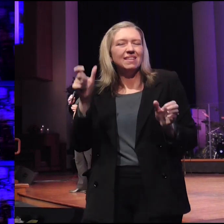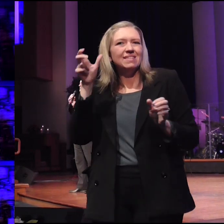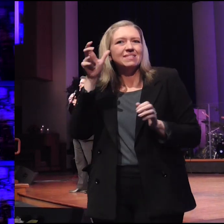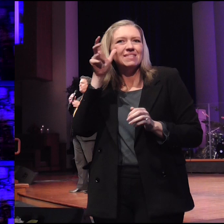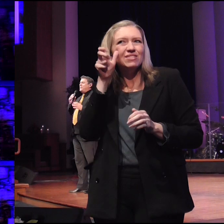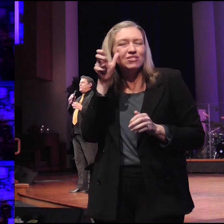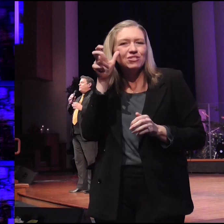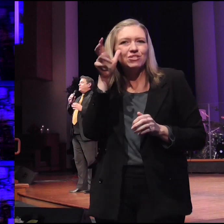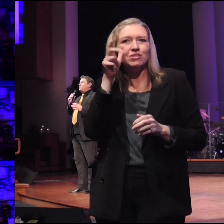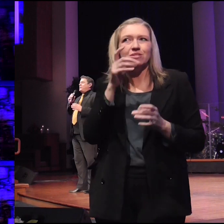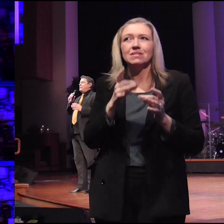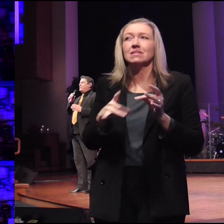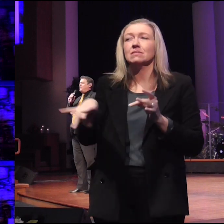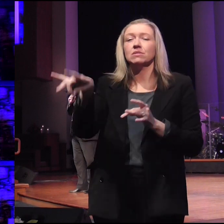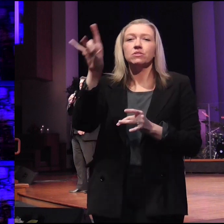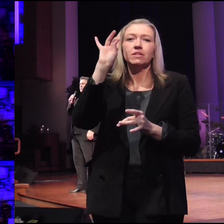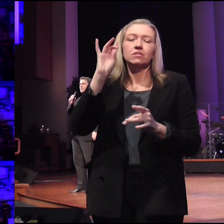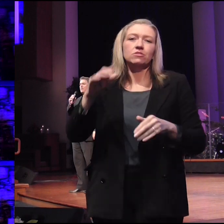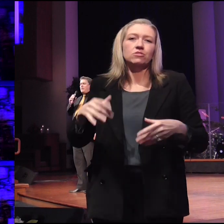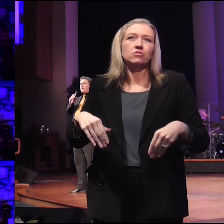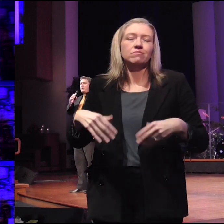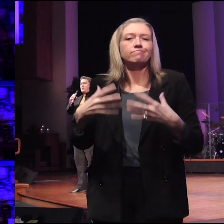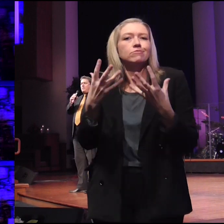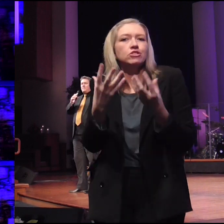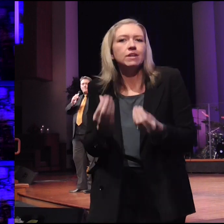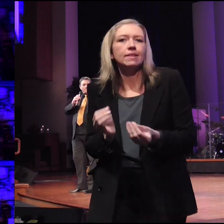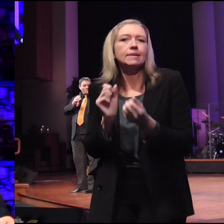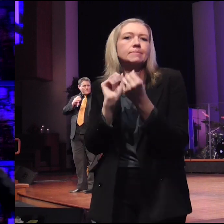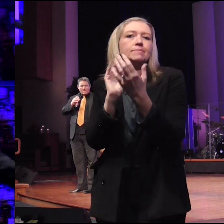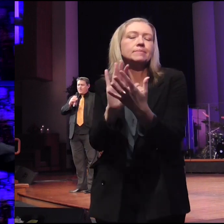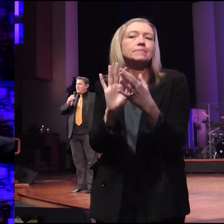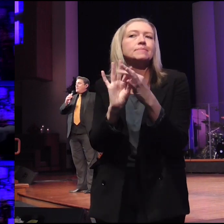hear Spirit gently say,